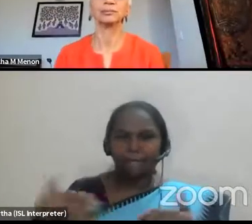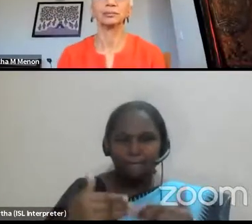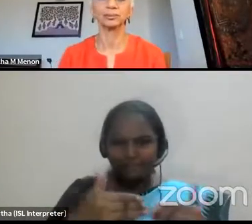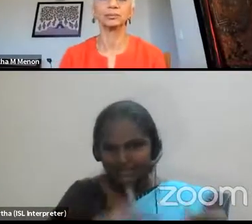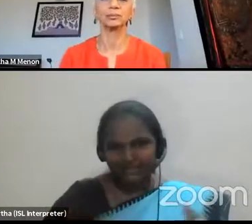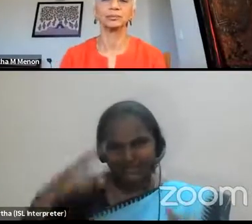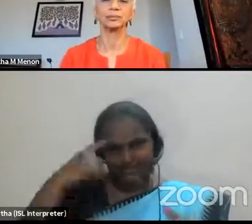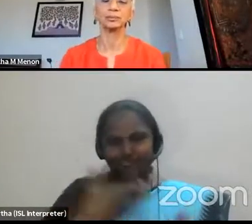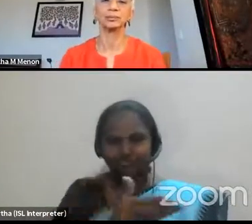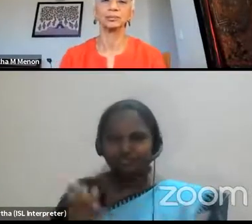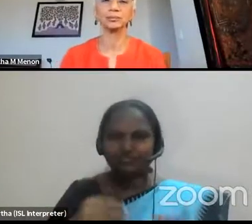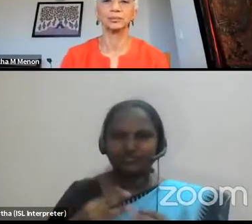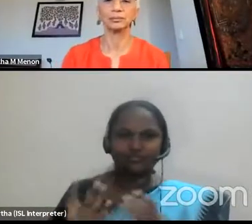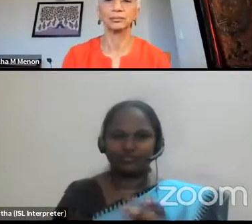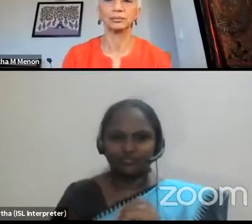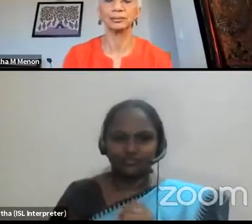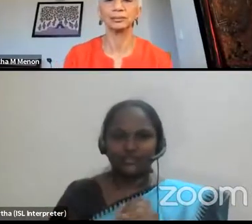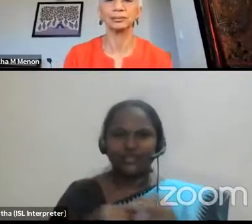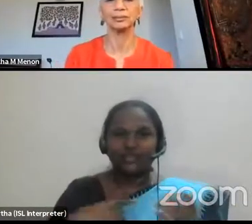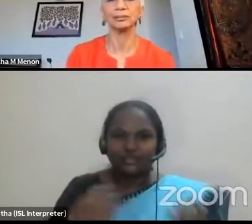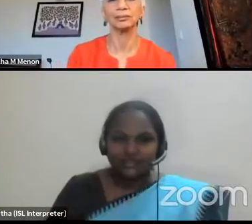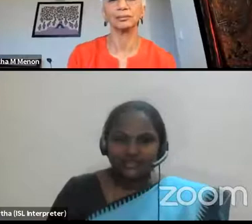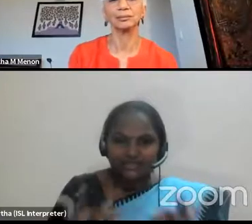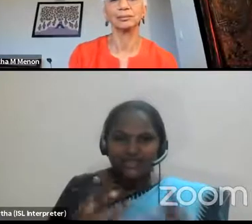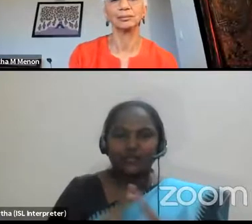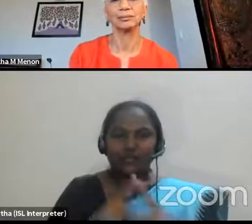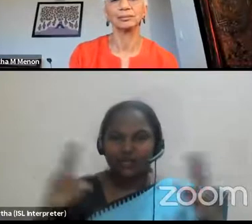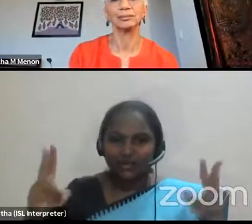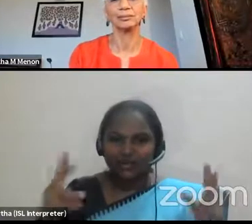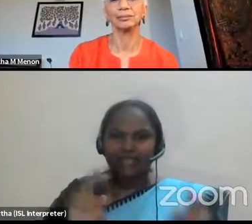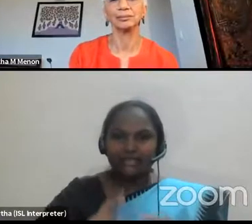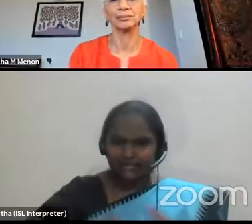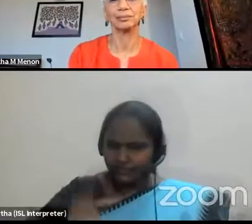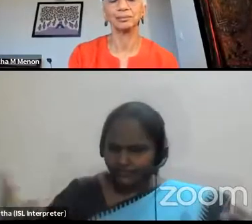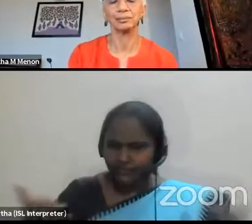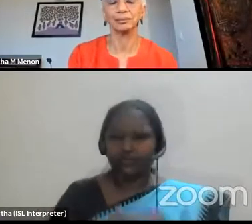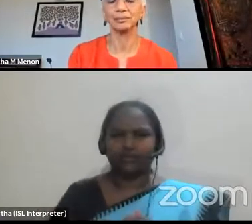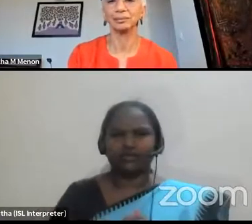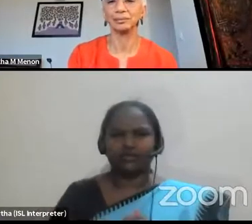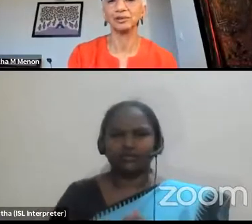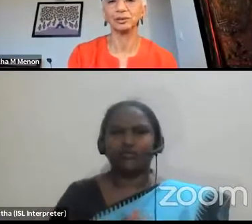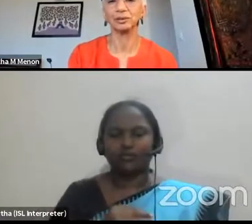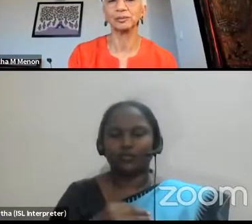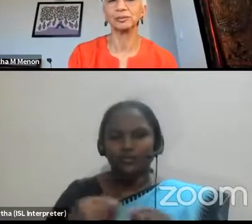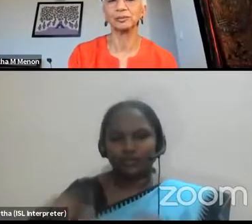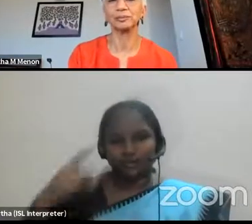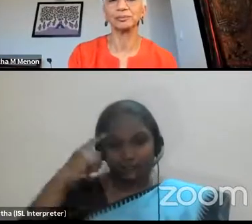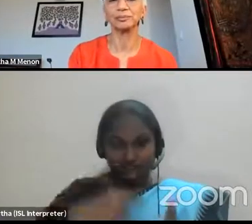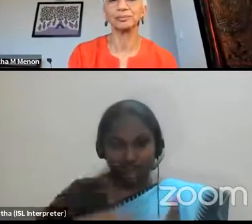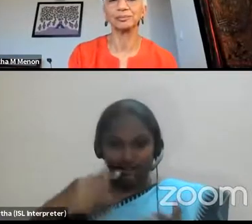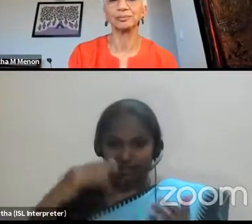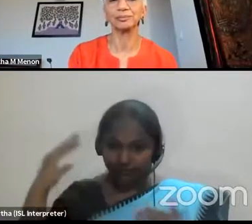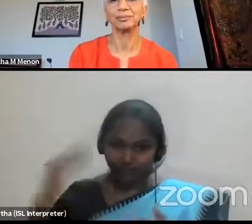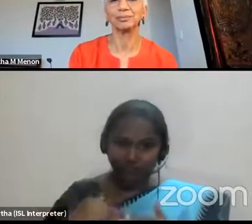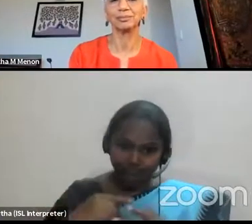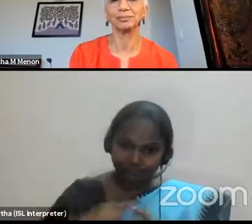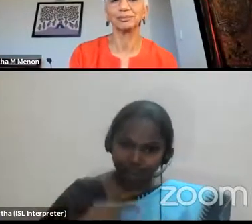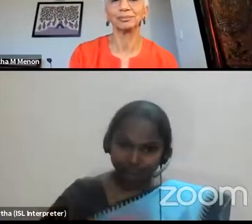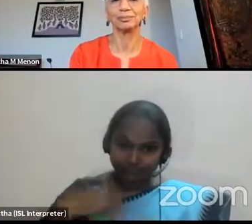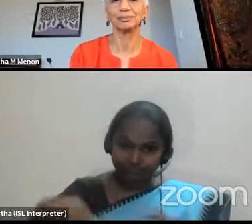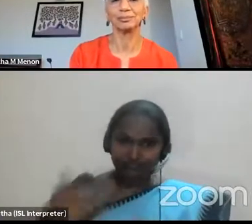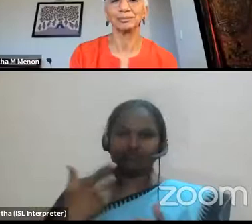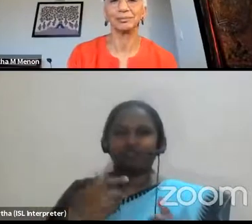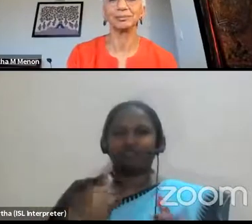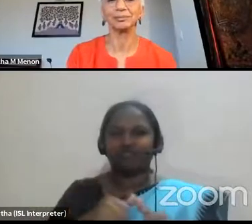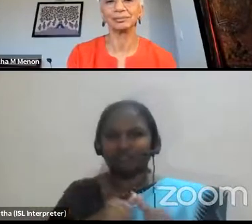play a role together. And we started with various different thoughts, right from the